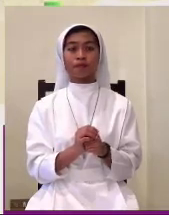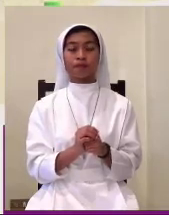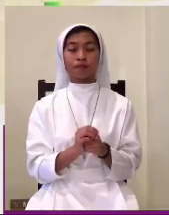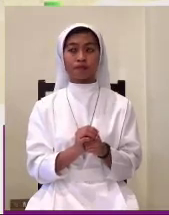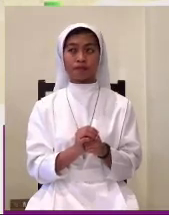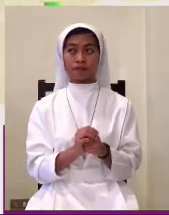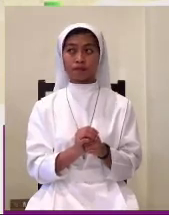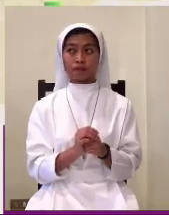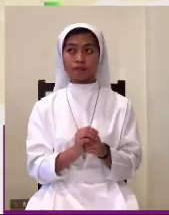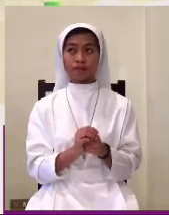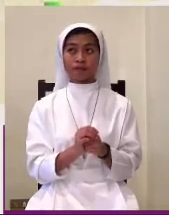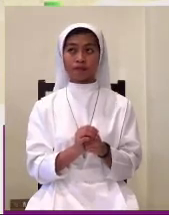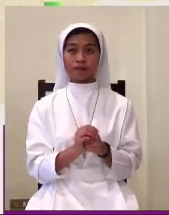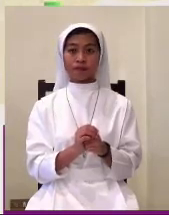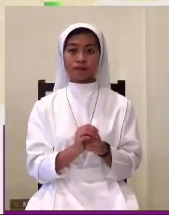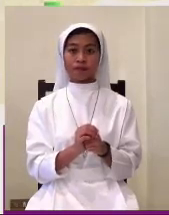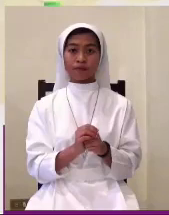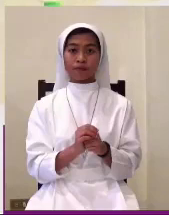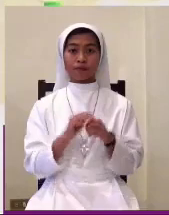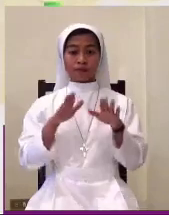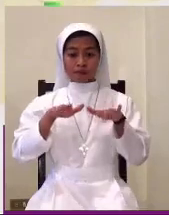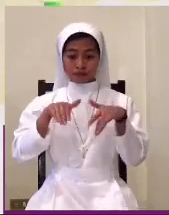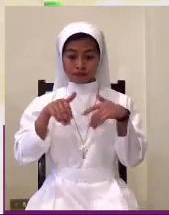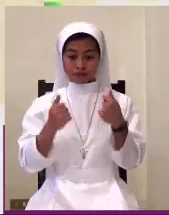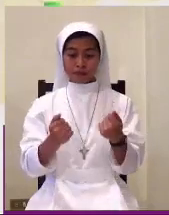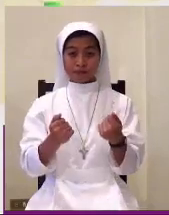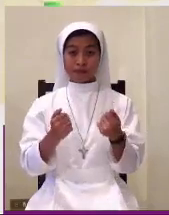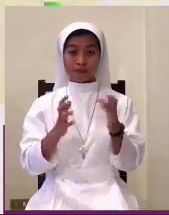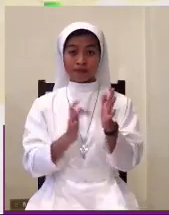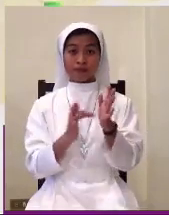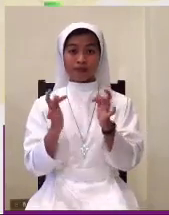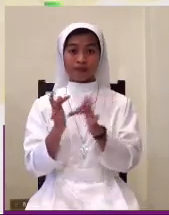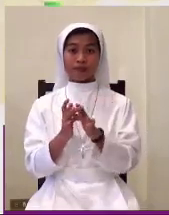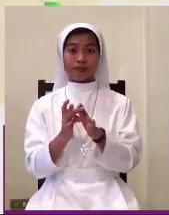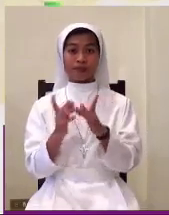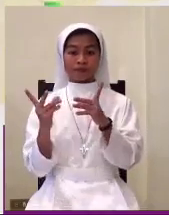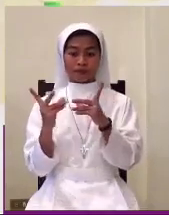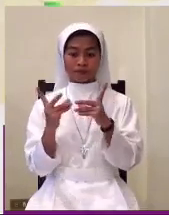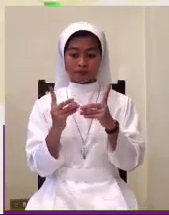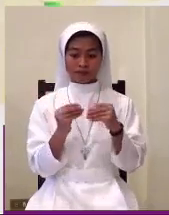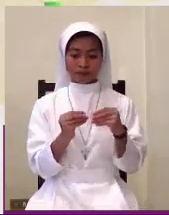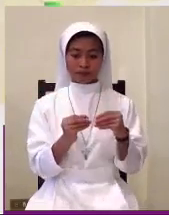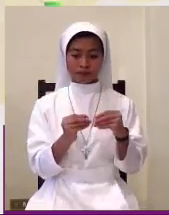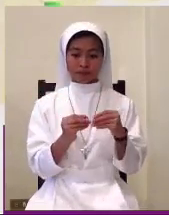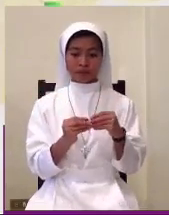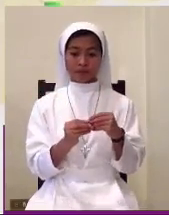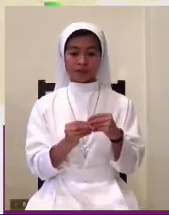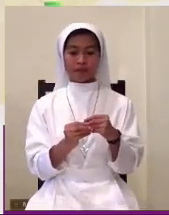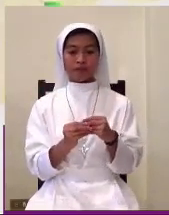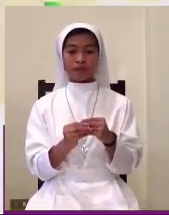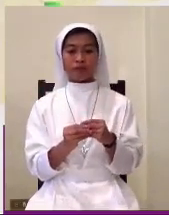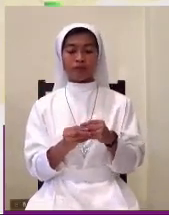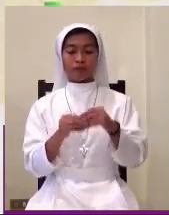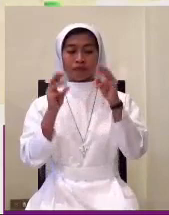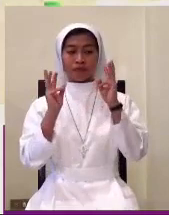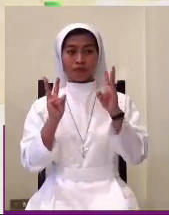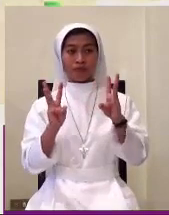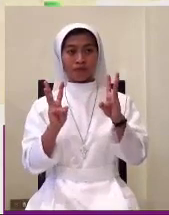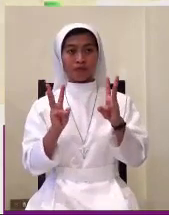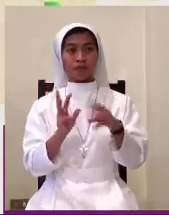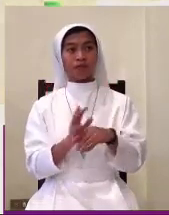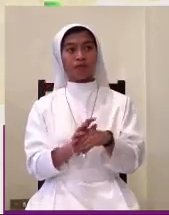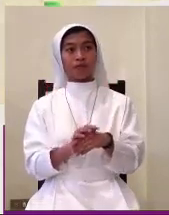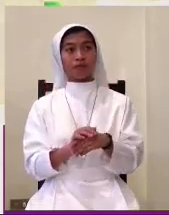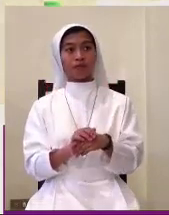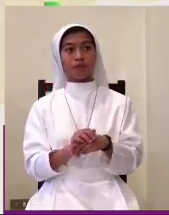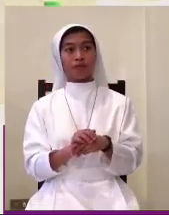teacher and miracle workers? He does it through signs. And in the Gospel of John, signs